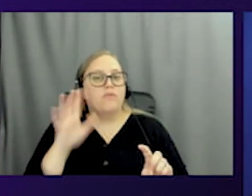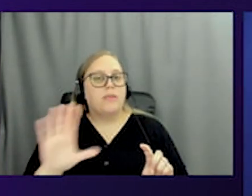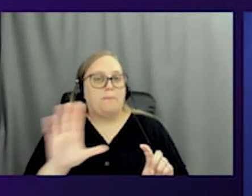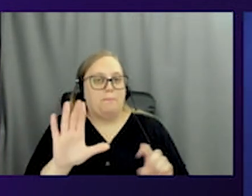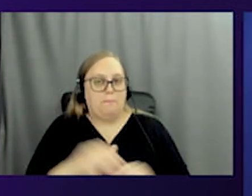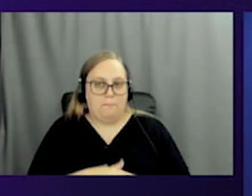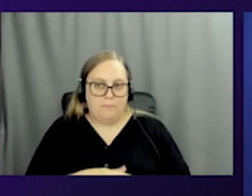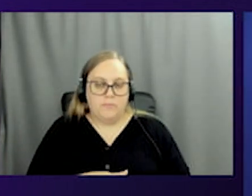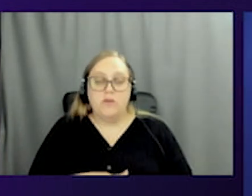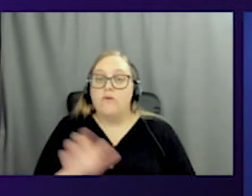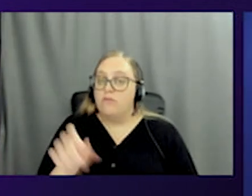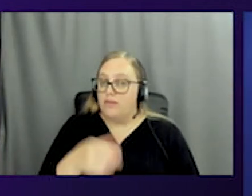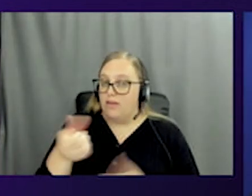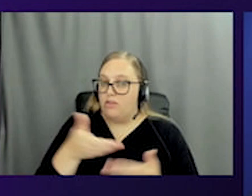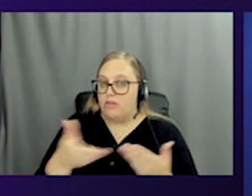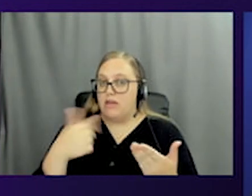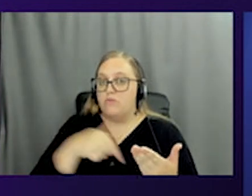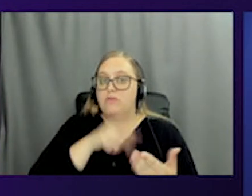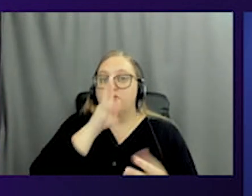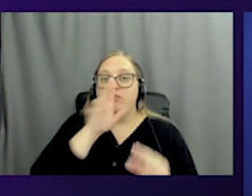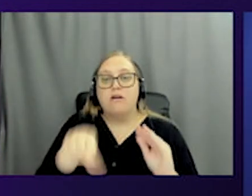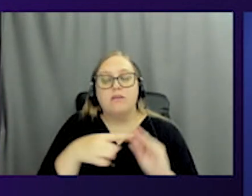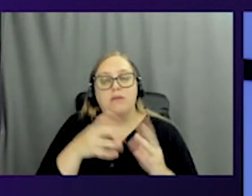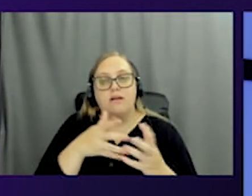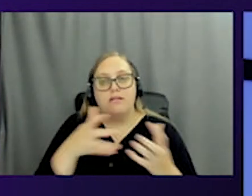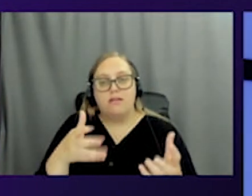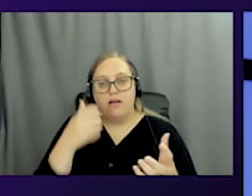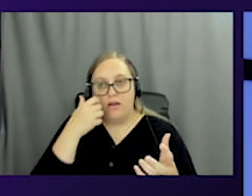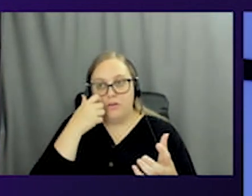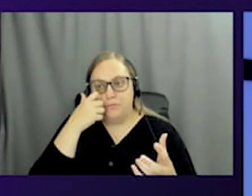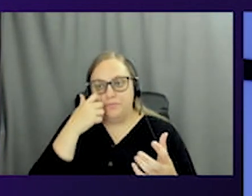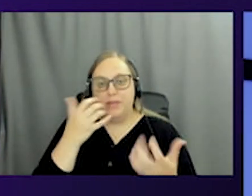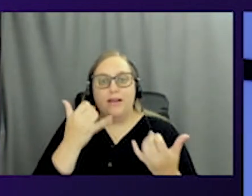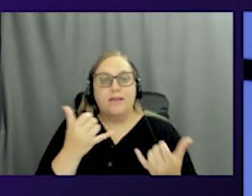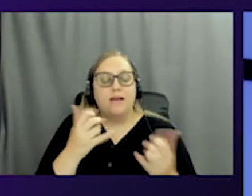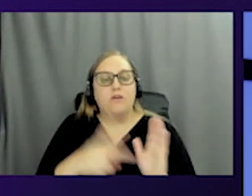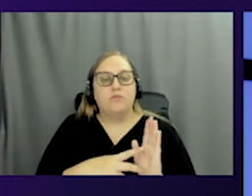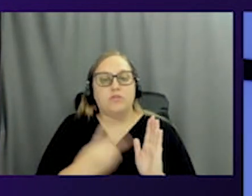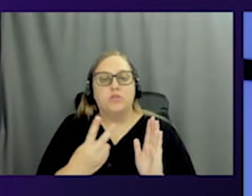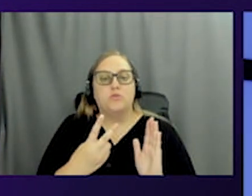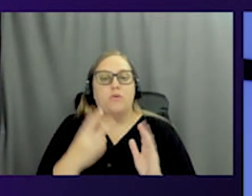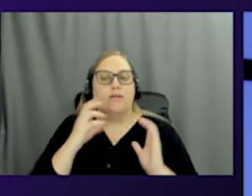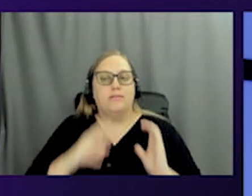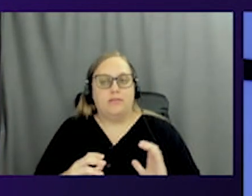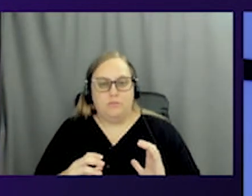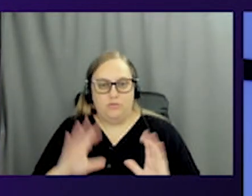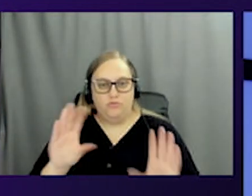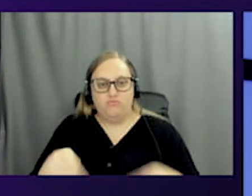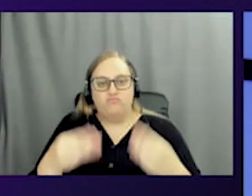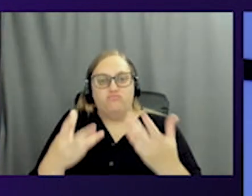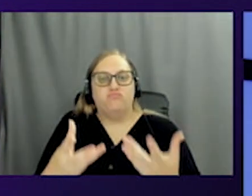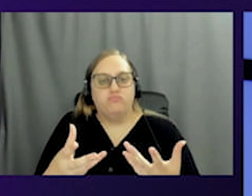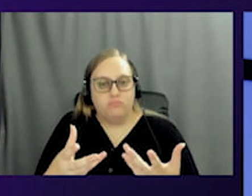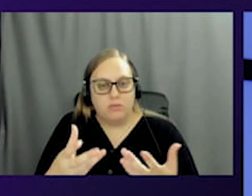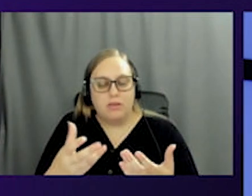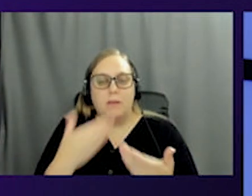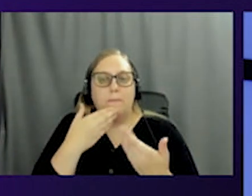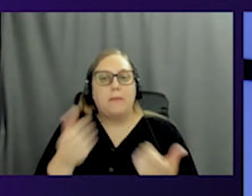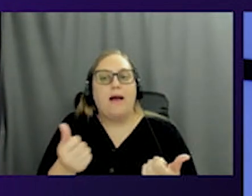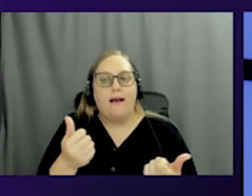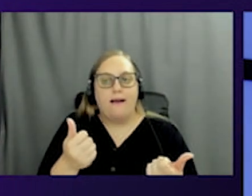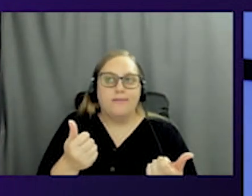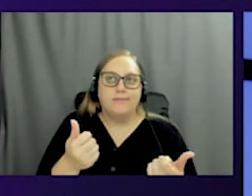other thing we've talked quite a bit about is you know, choice for customers and delivering the best, delivering, you